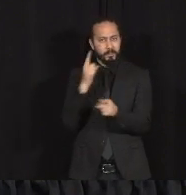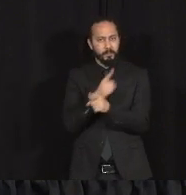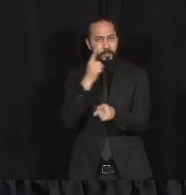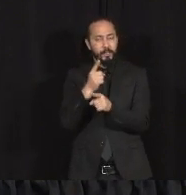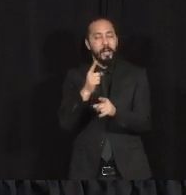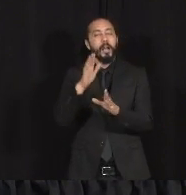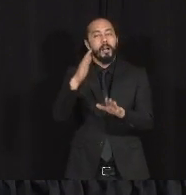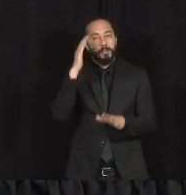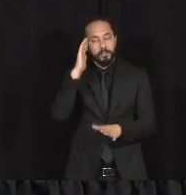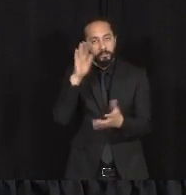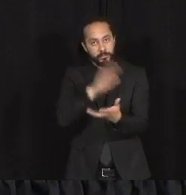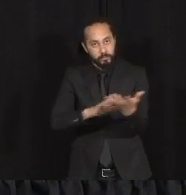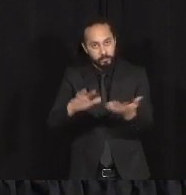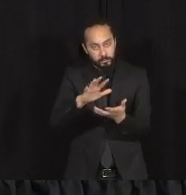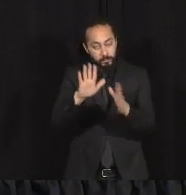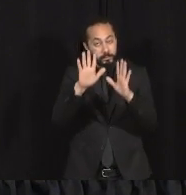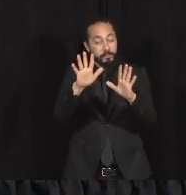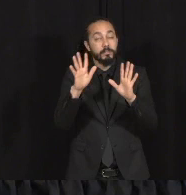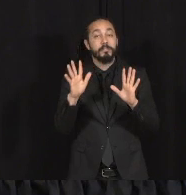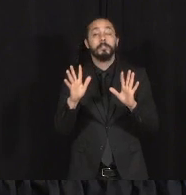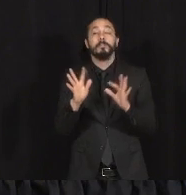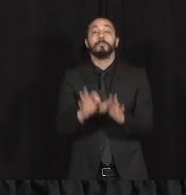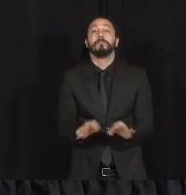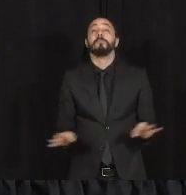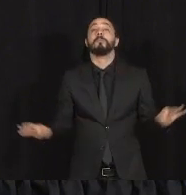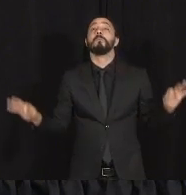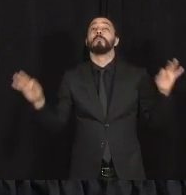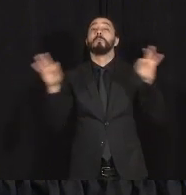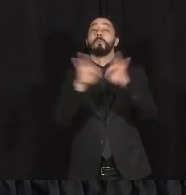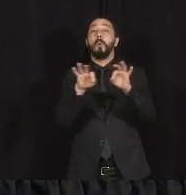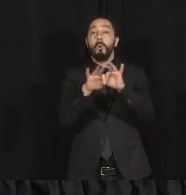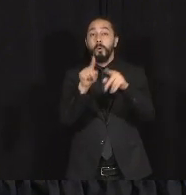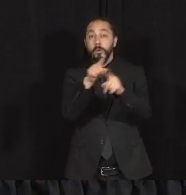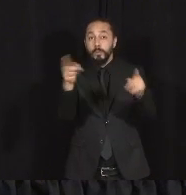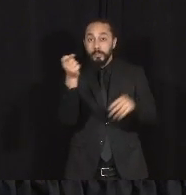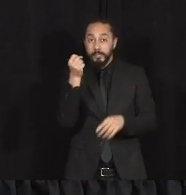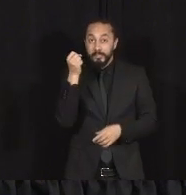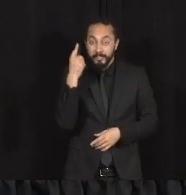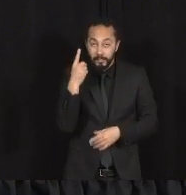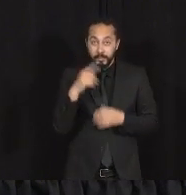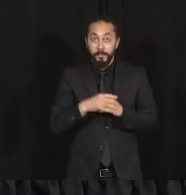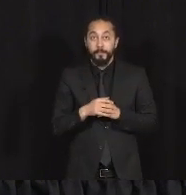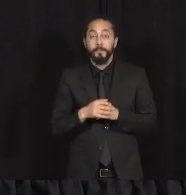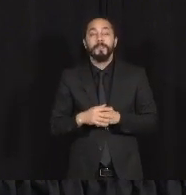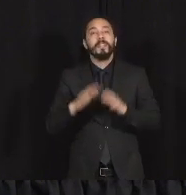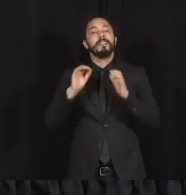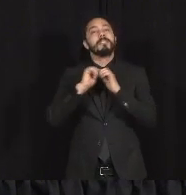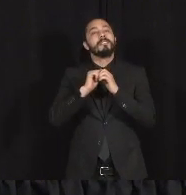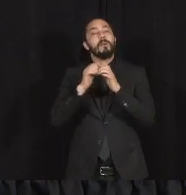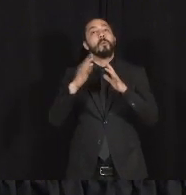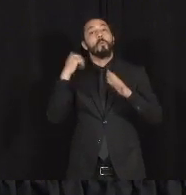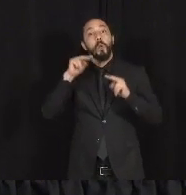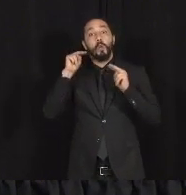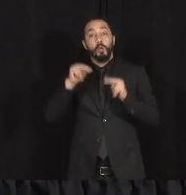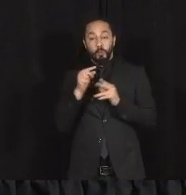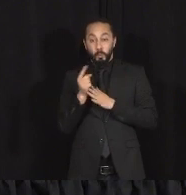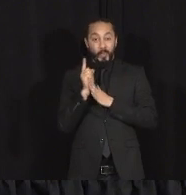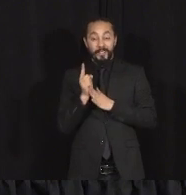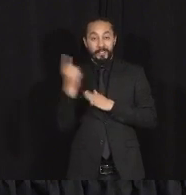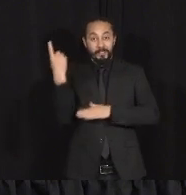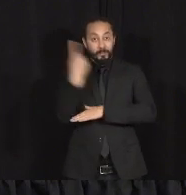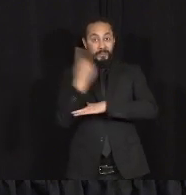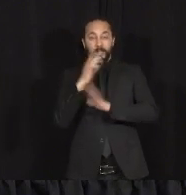understand that the correct way to track this over time is through the Integrated Public